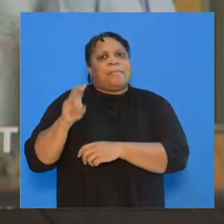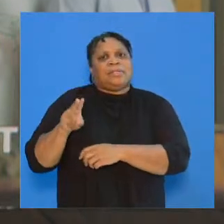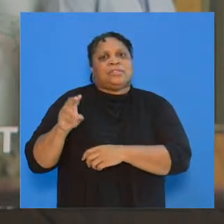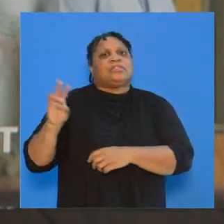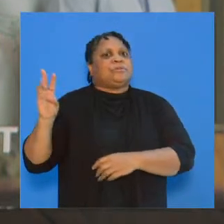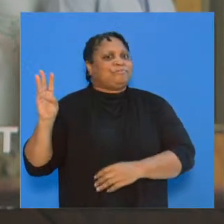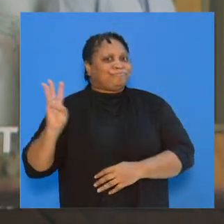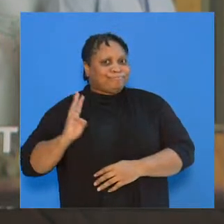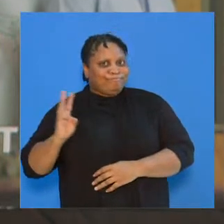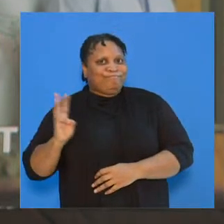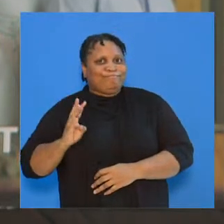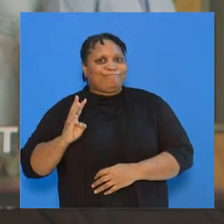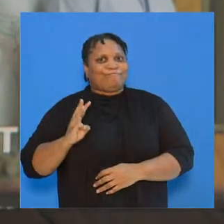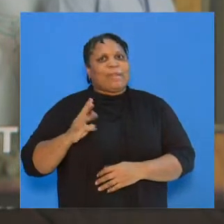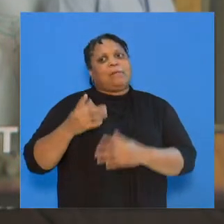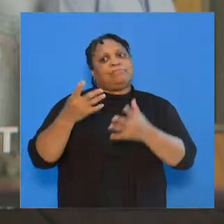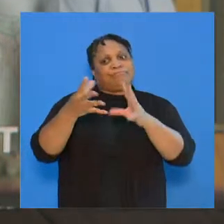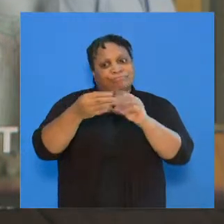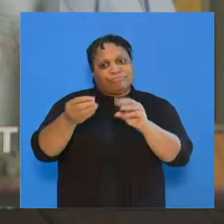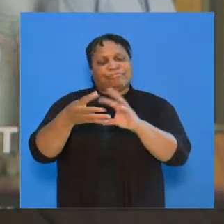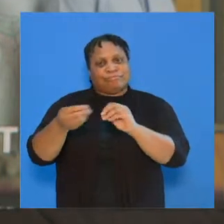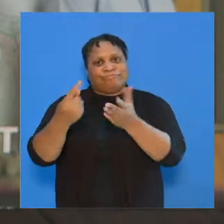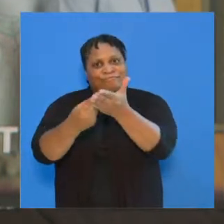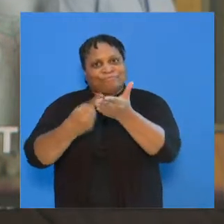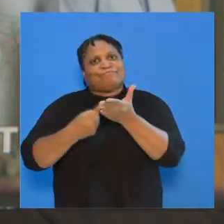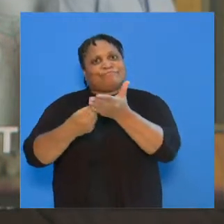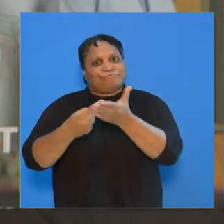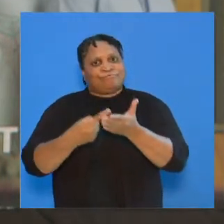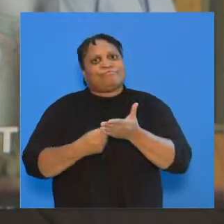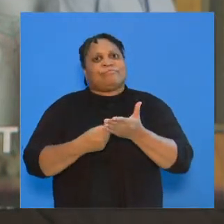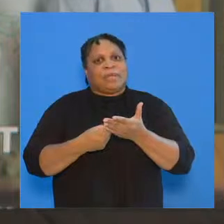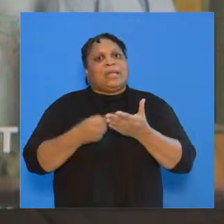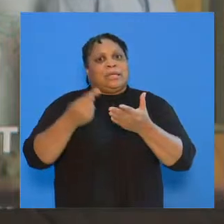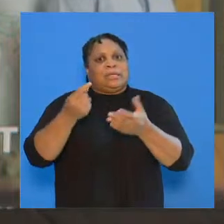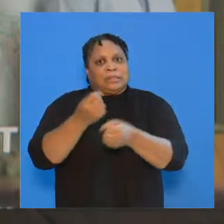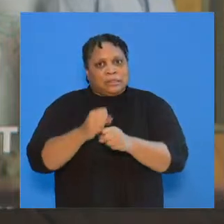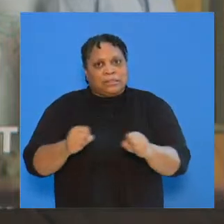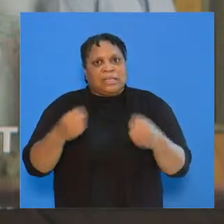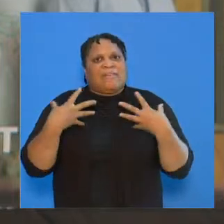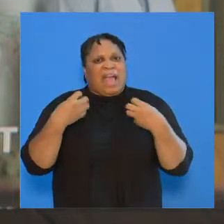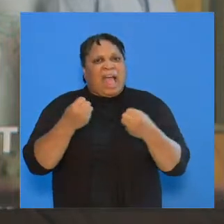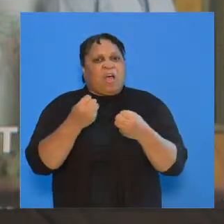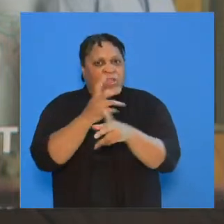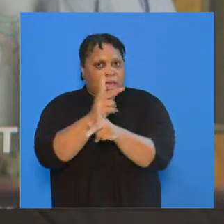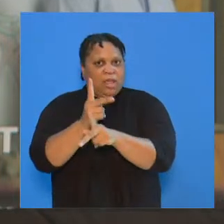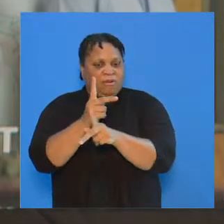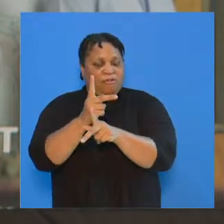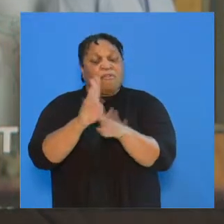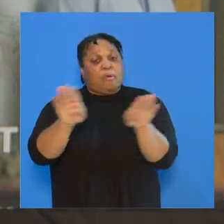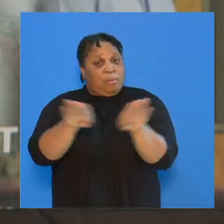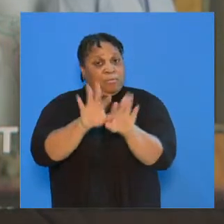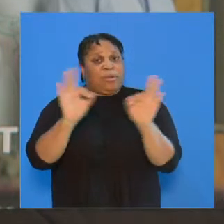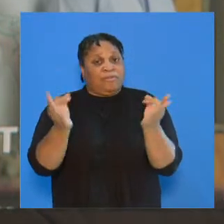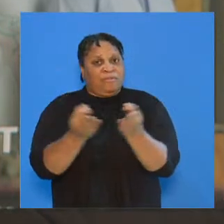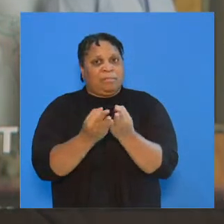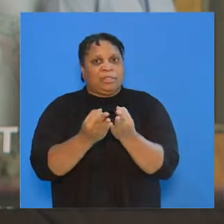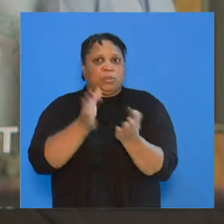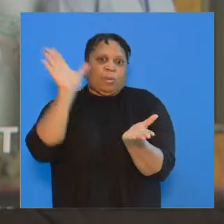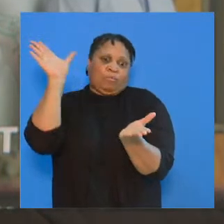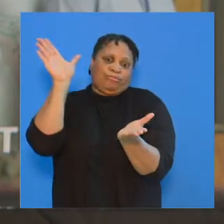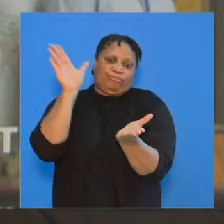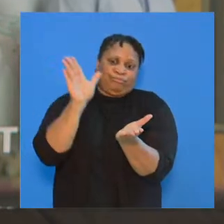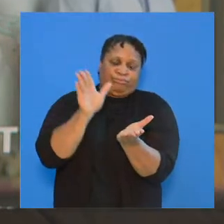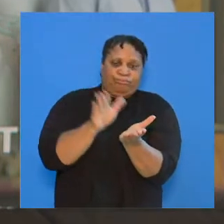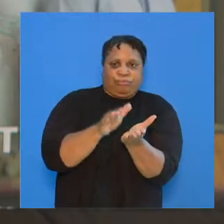Wilson began a dialogue on reducing the cost of health care for Bermuda families. It is our intention to drive down the cost of health